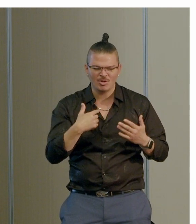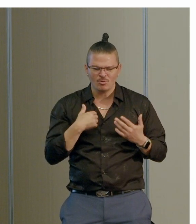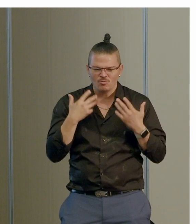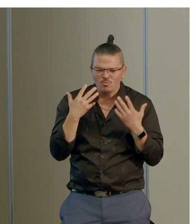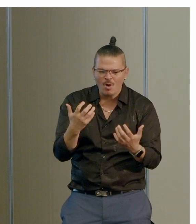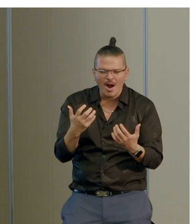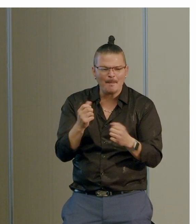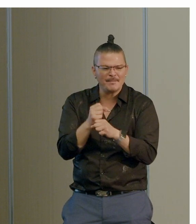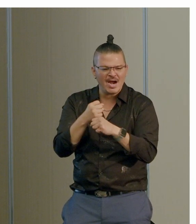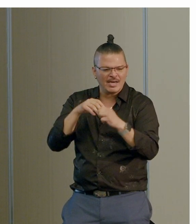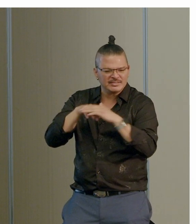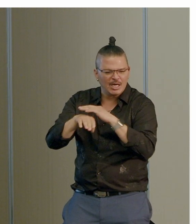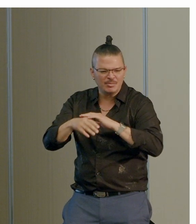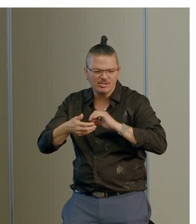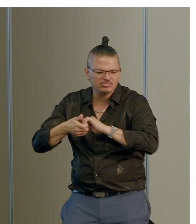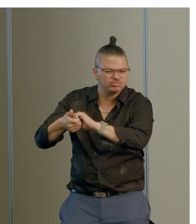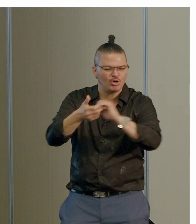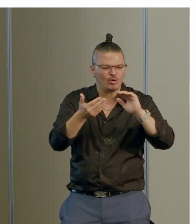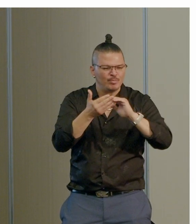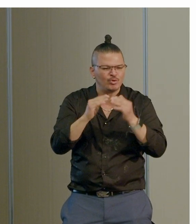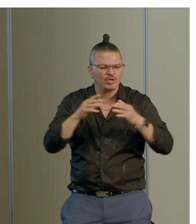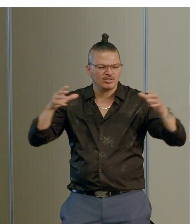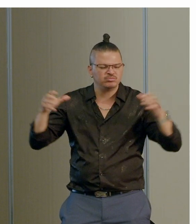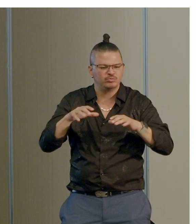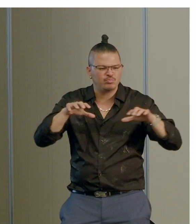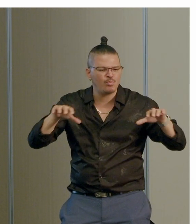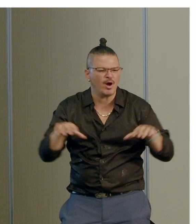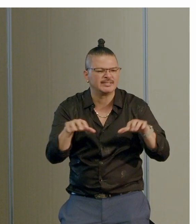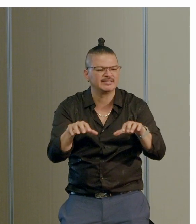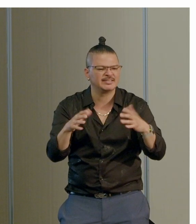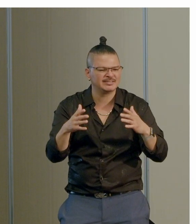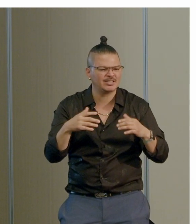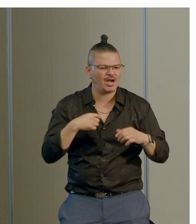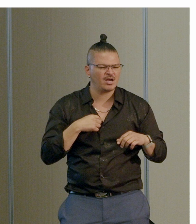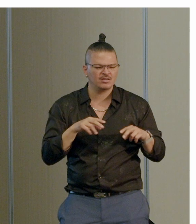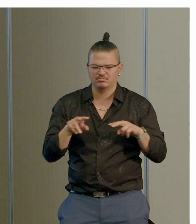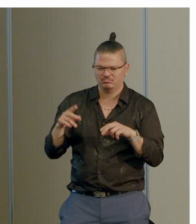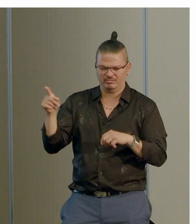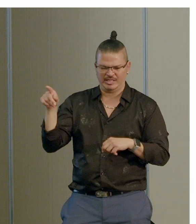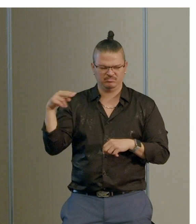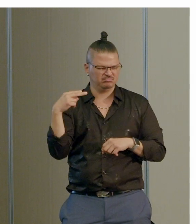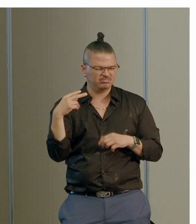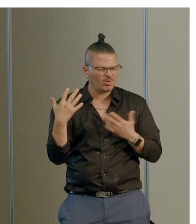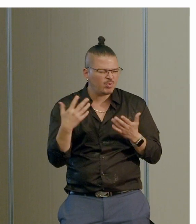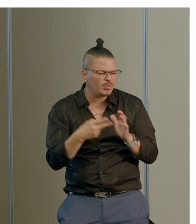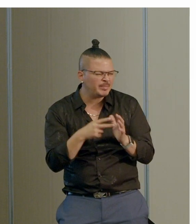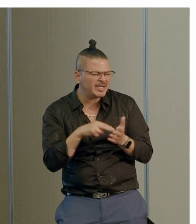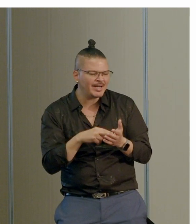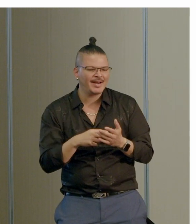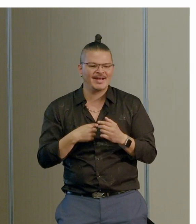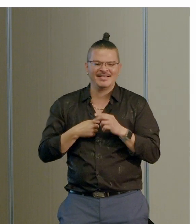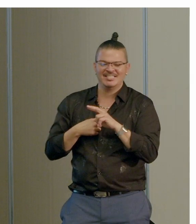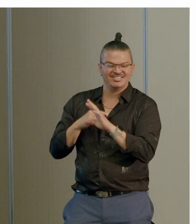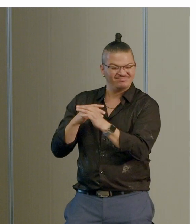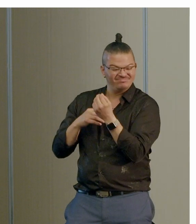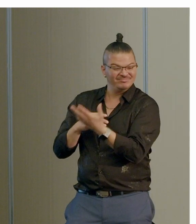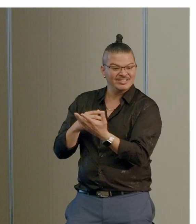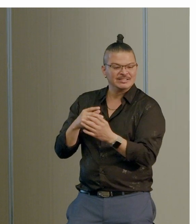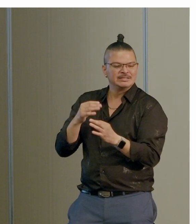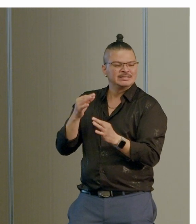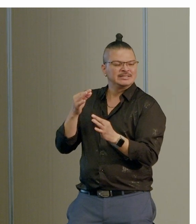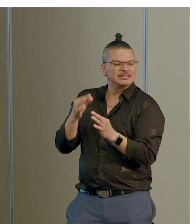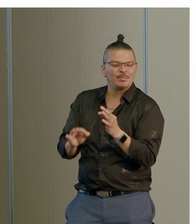practice. And he said, tell me more. What does this look like? And I said, I think it could start with just a simple Microsoft